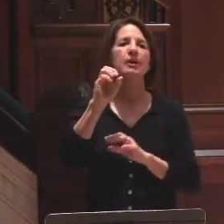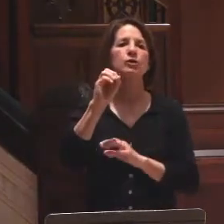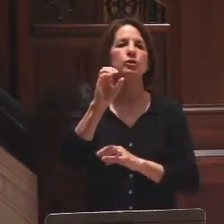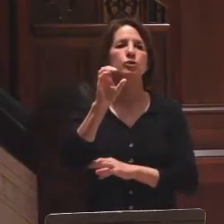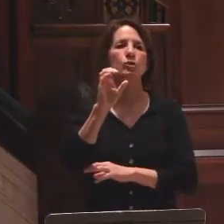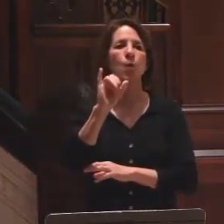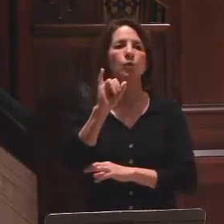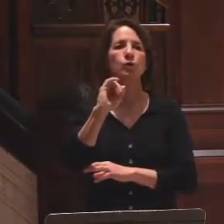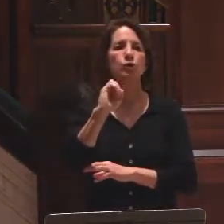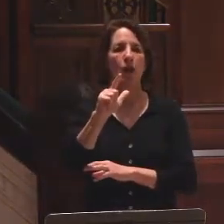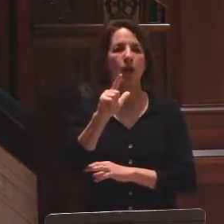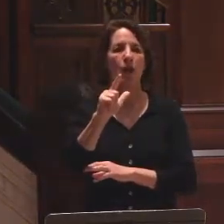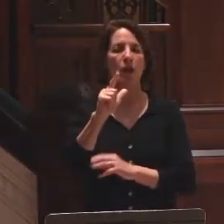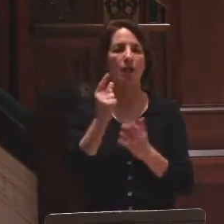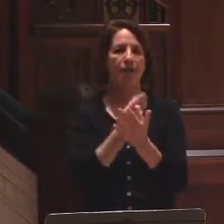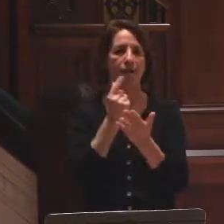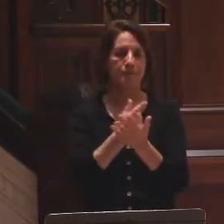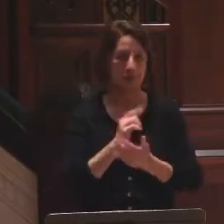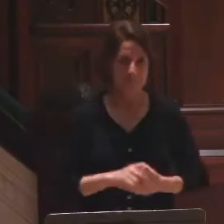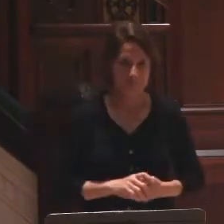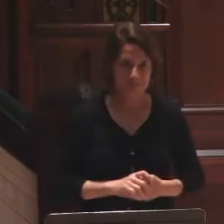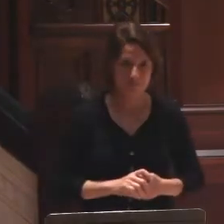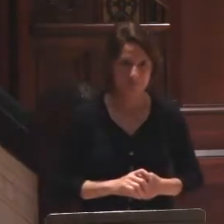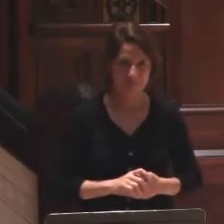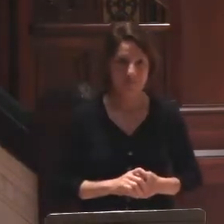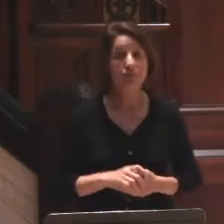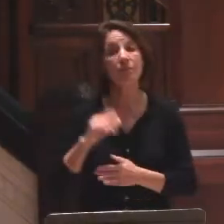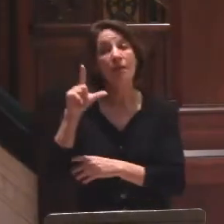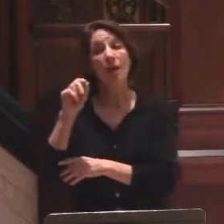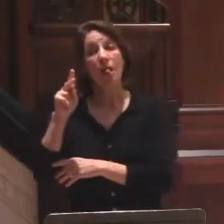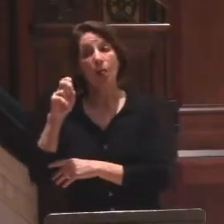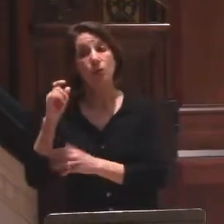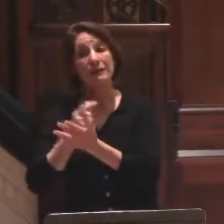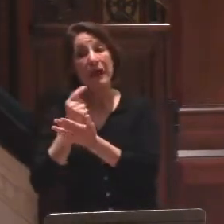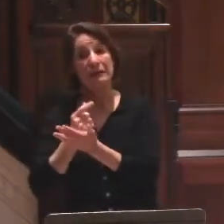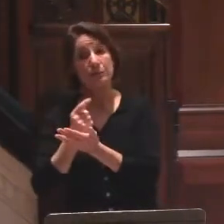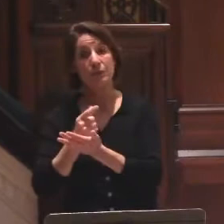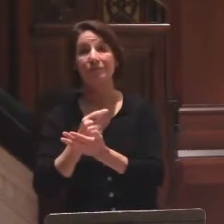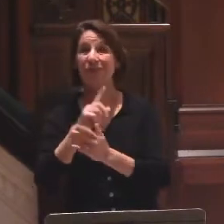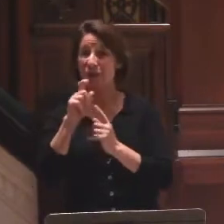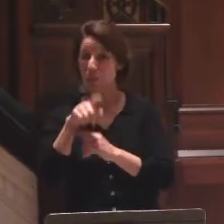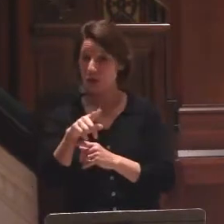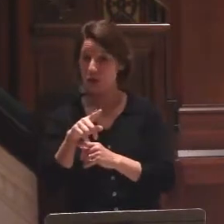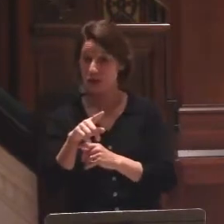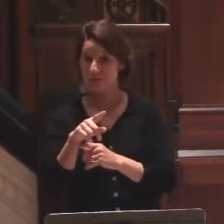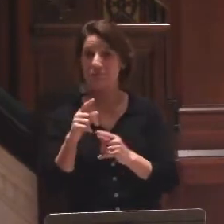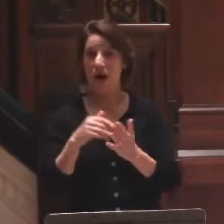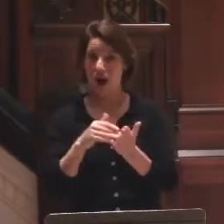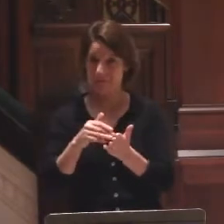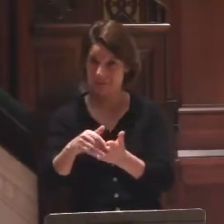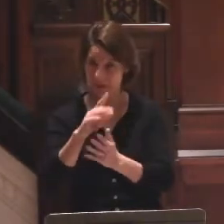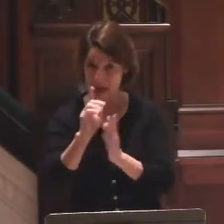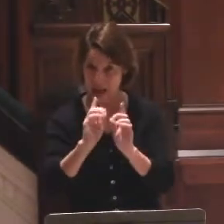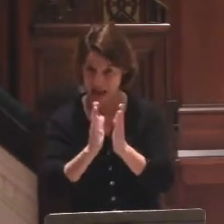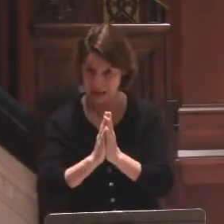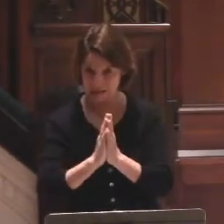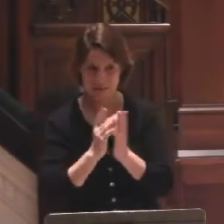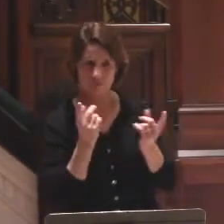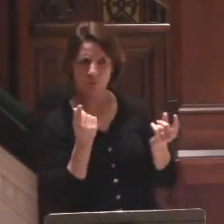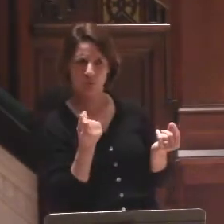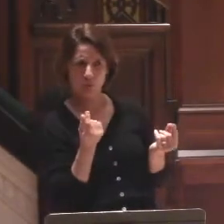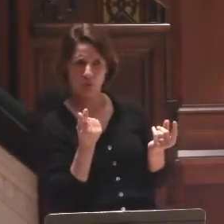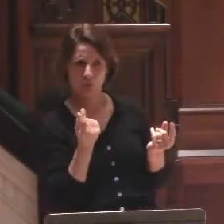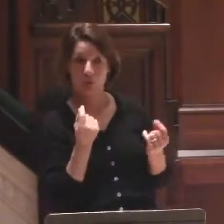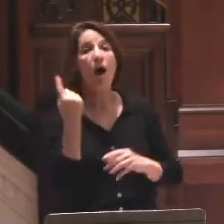Now in Luke's gospel, this question is asked a lot. What are we to do? And there's always an